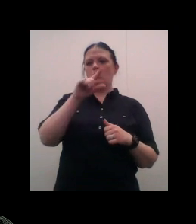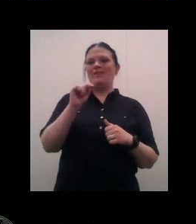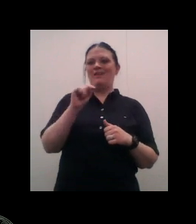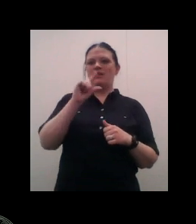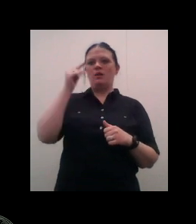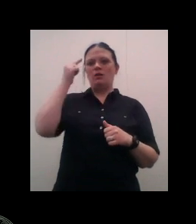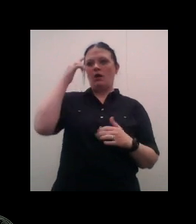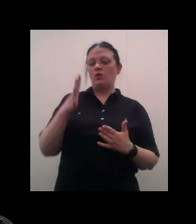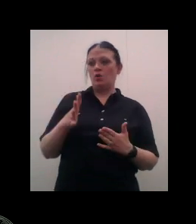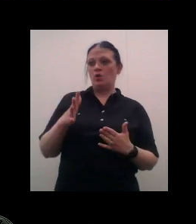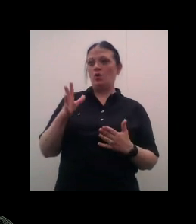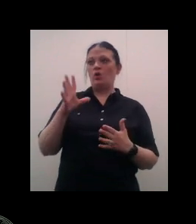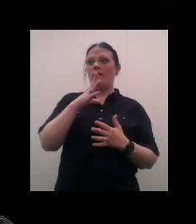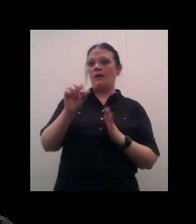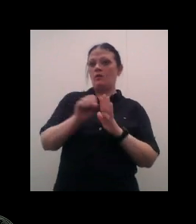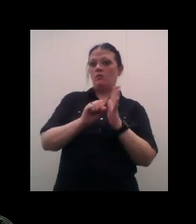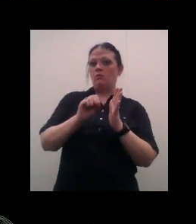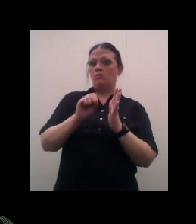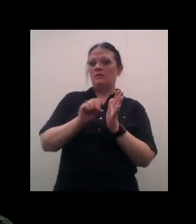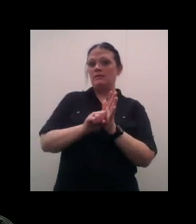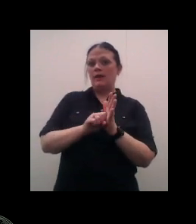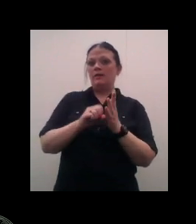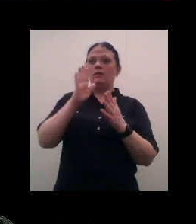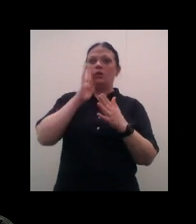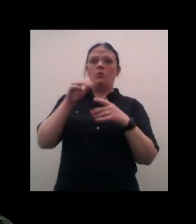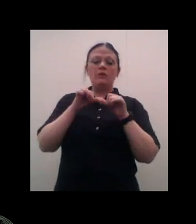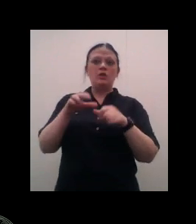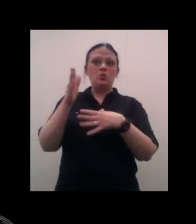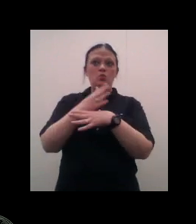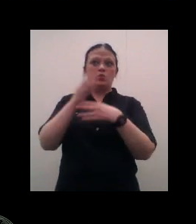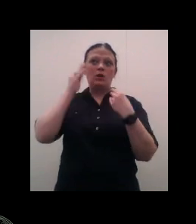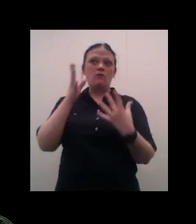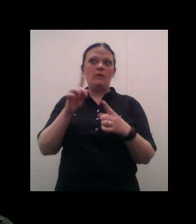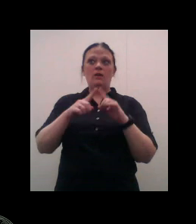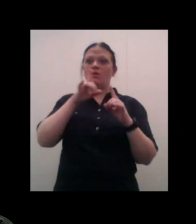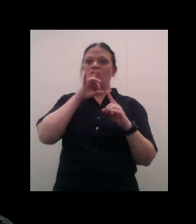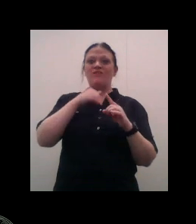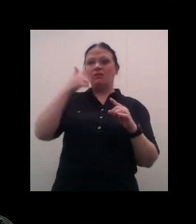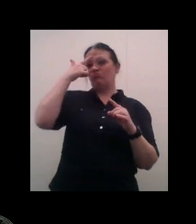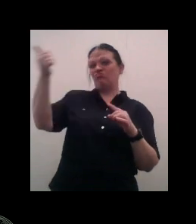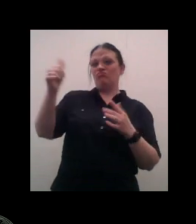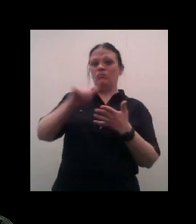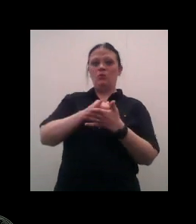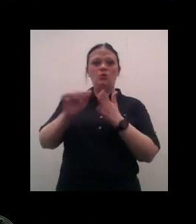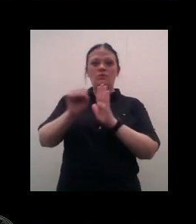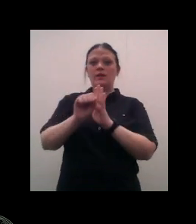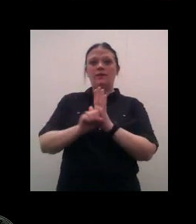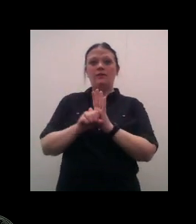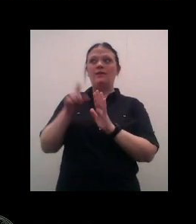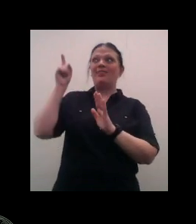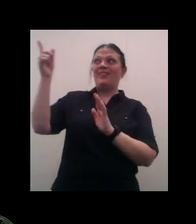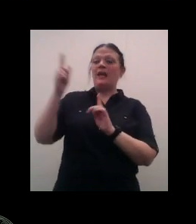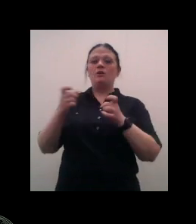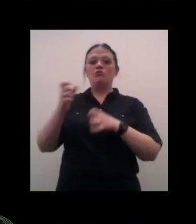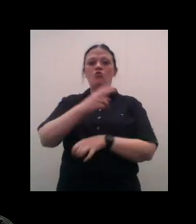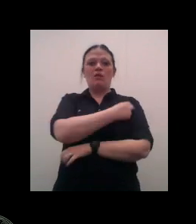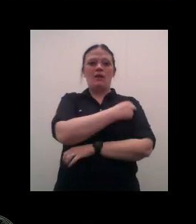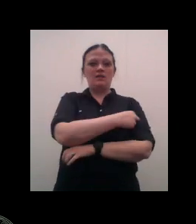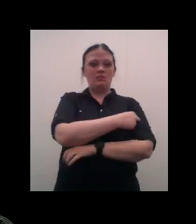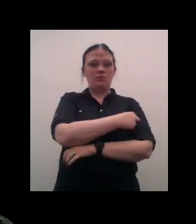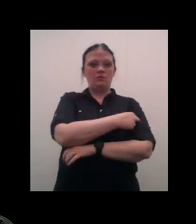I will continue to share information with them. In the end, it's up to New York State because they control the